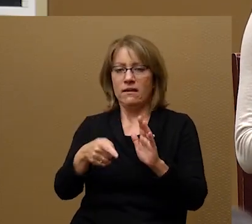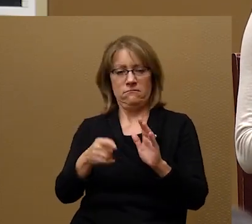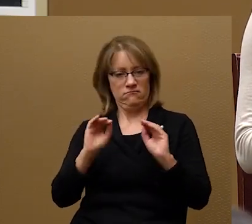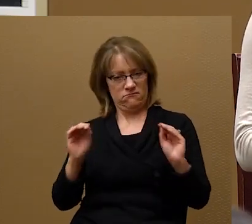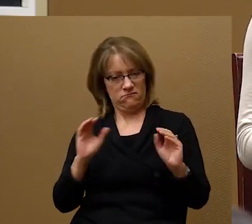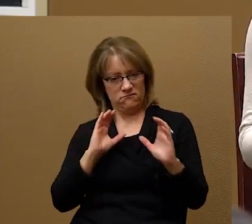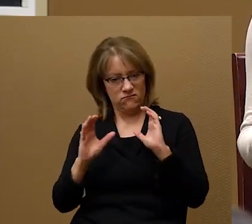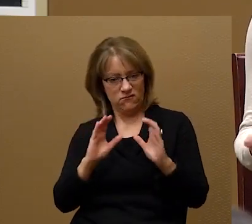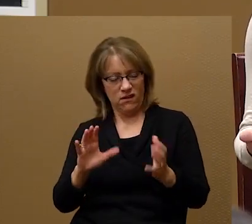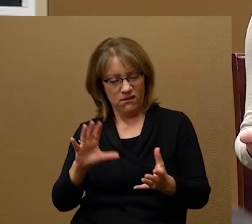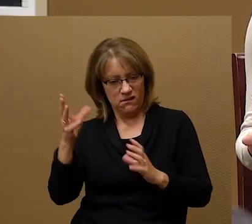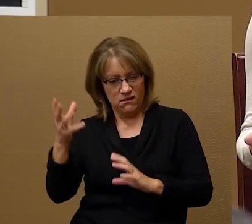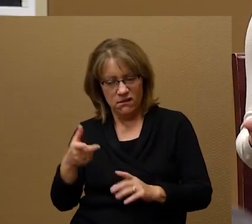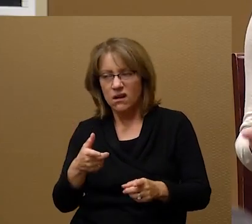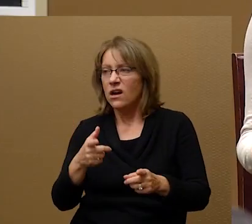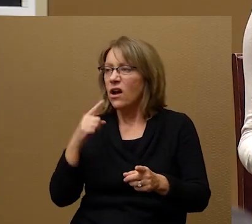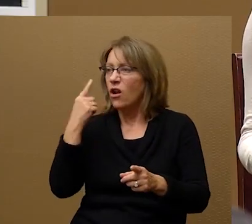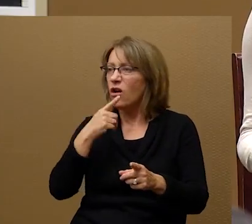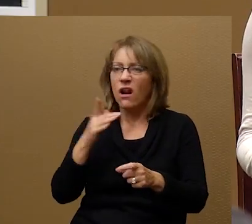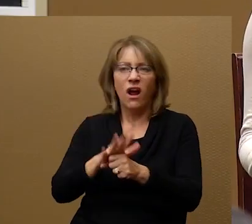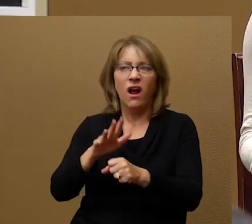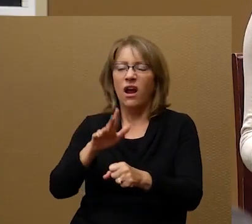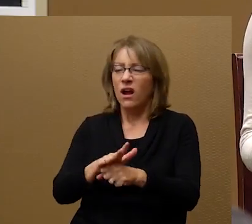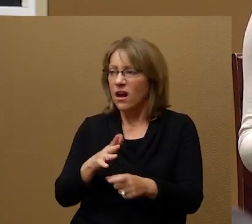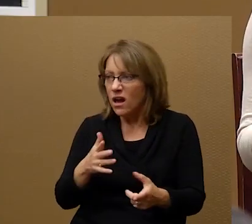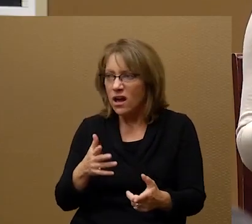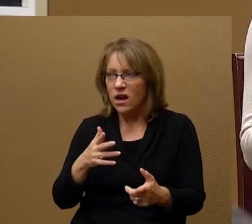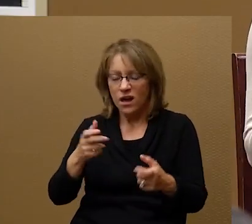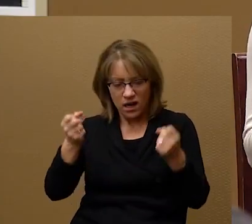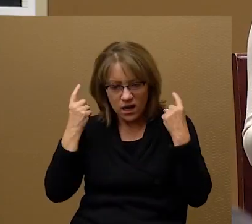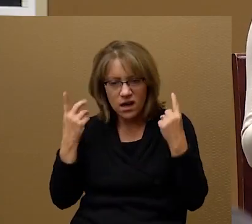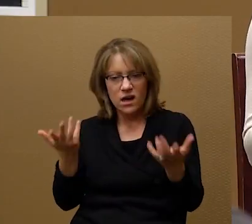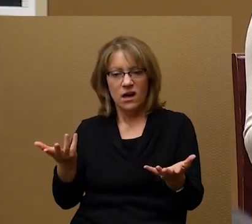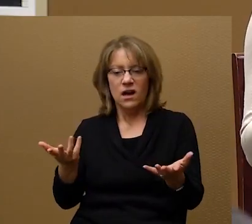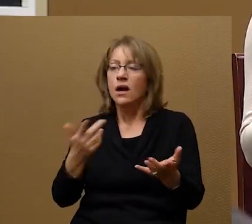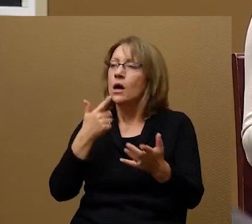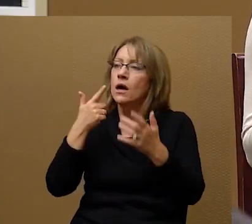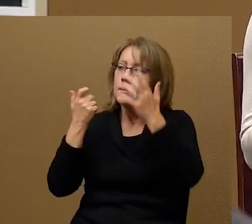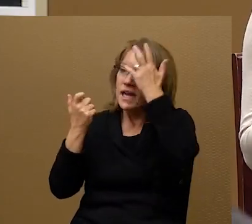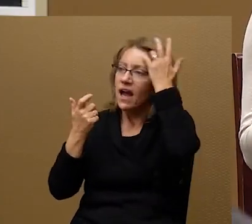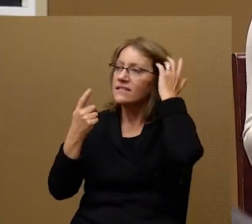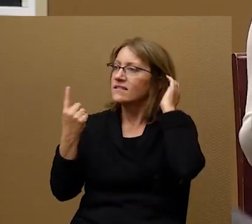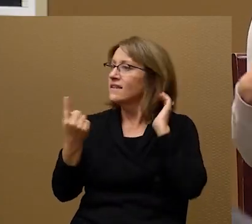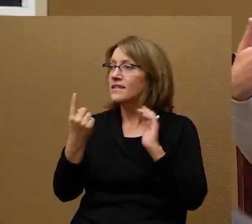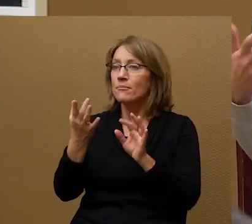like something else, but just simply because something is